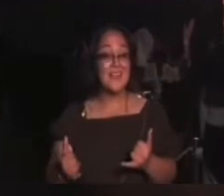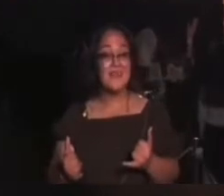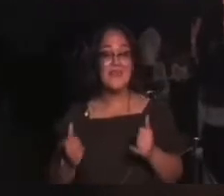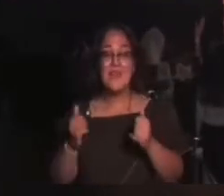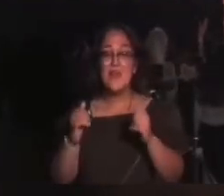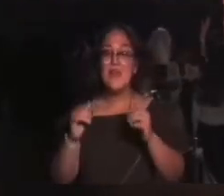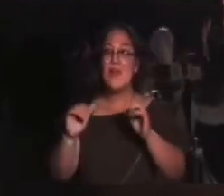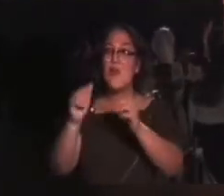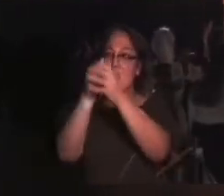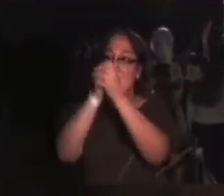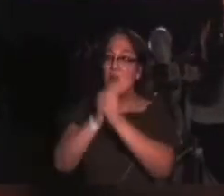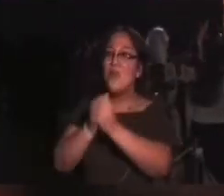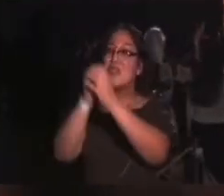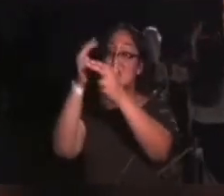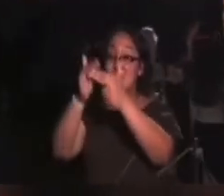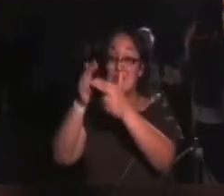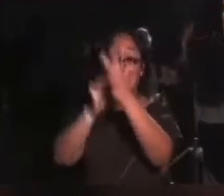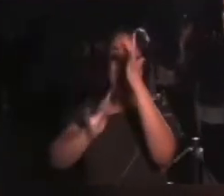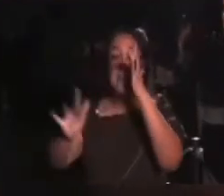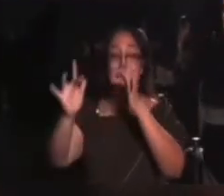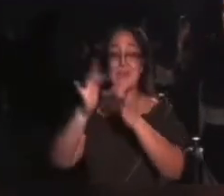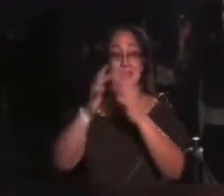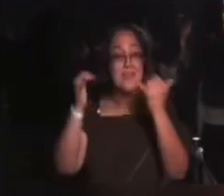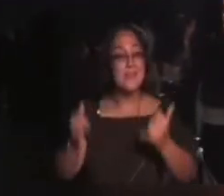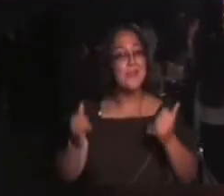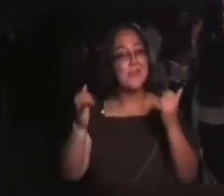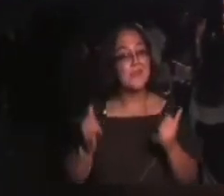The name of Jesus, exalt his name.